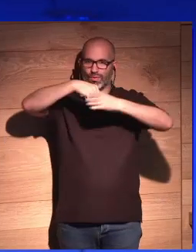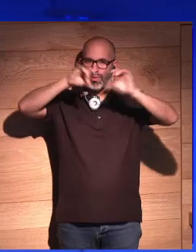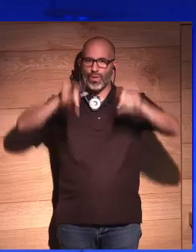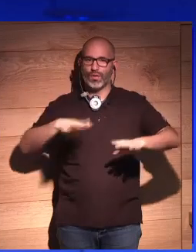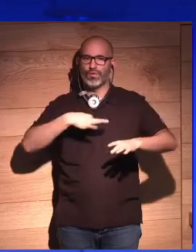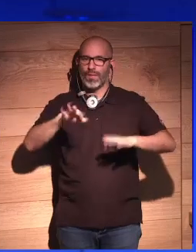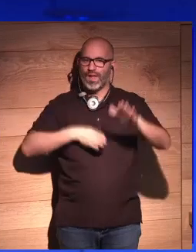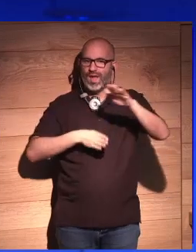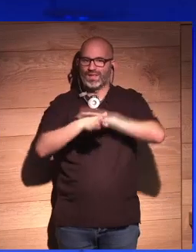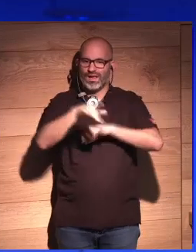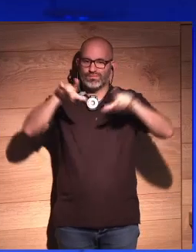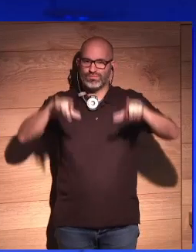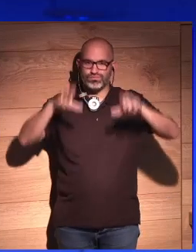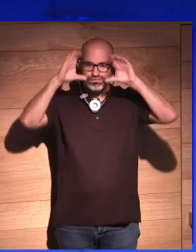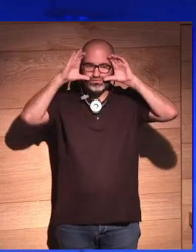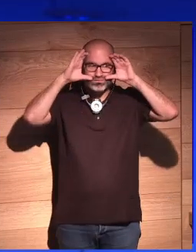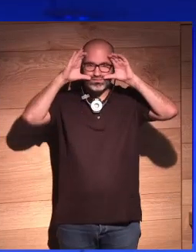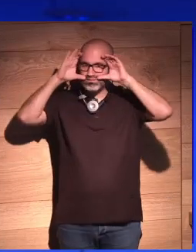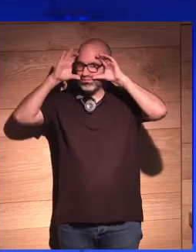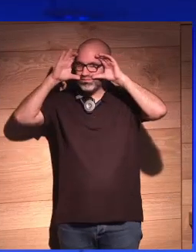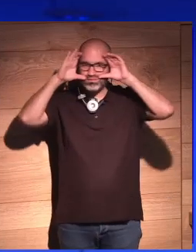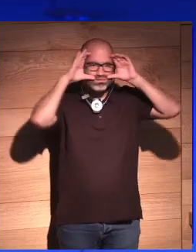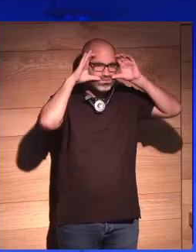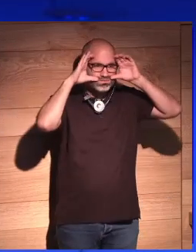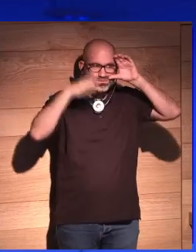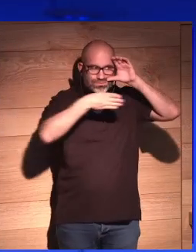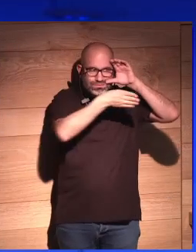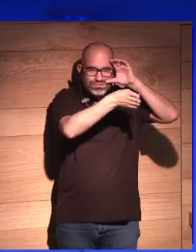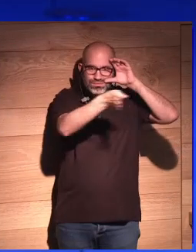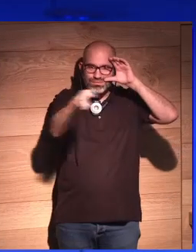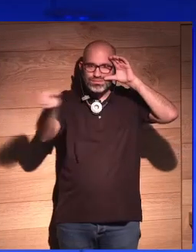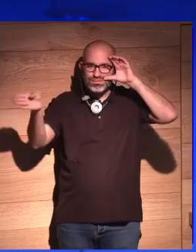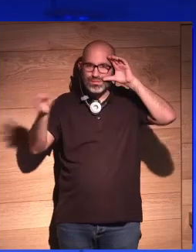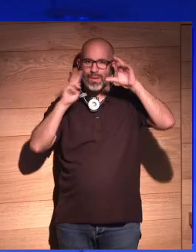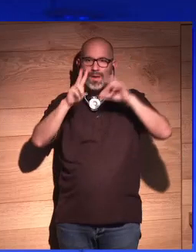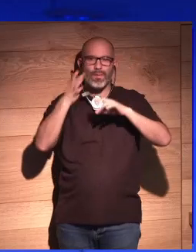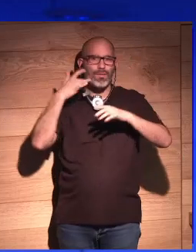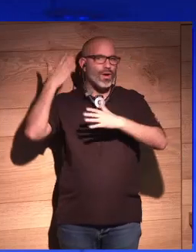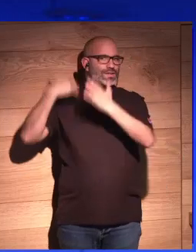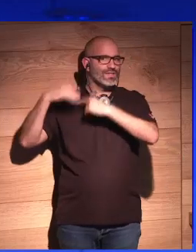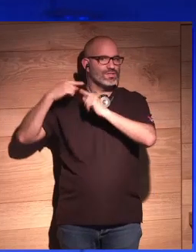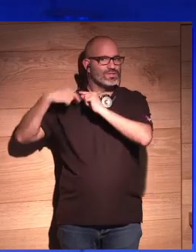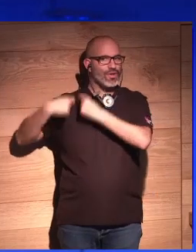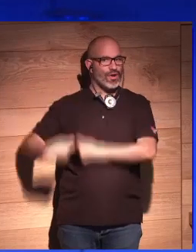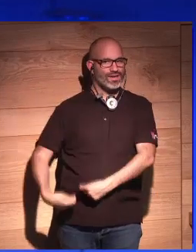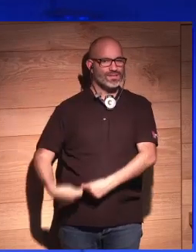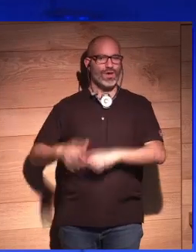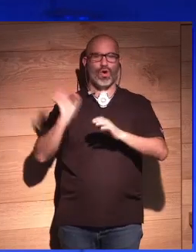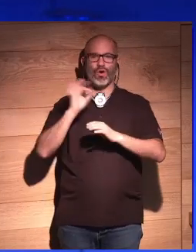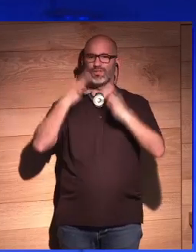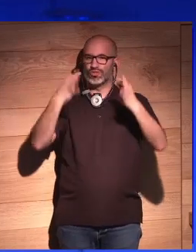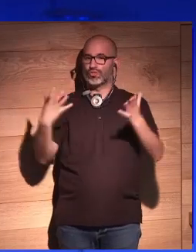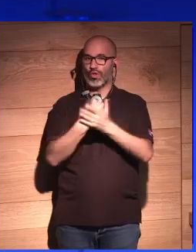get these trans neuro extensions. It was like a hair salon, but it was all in VR. The piece called